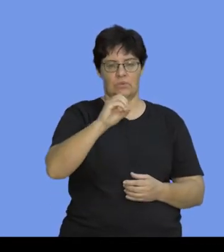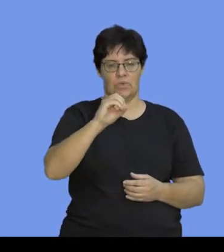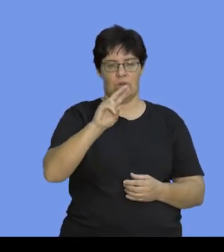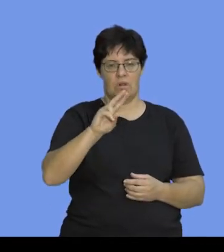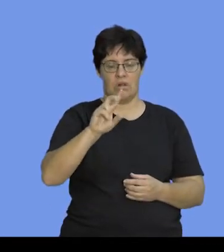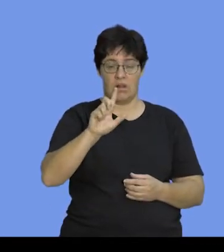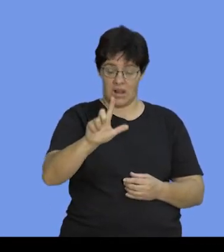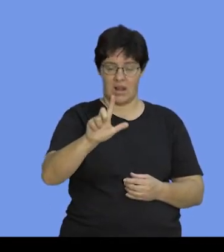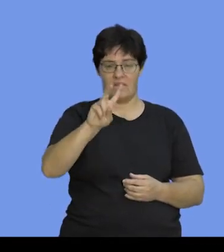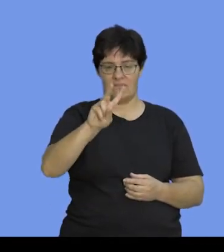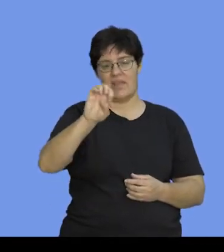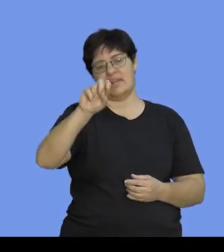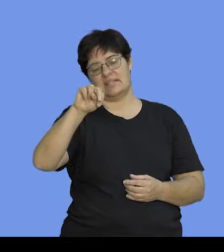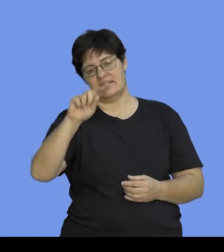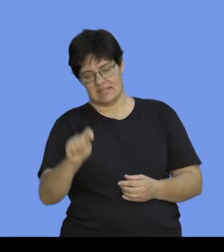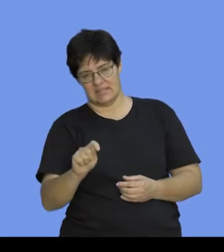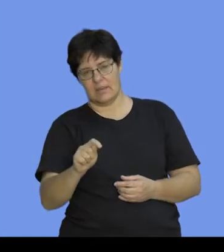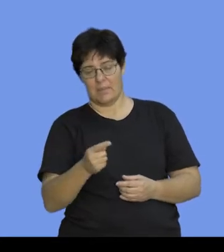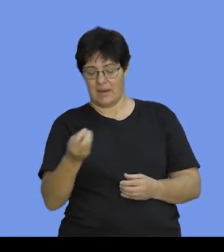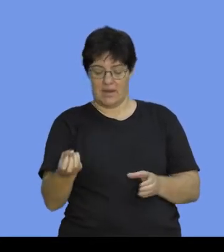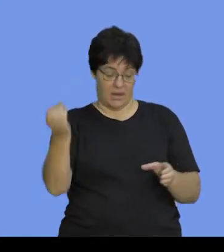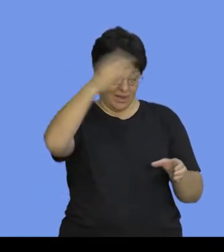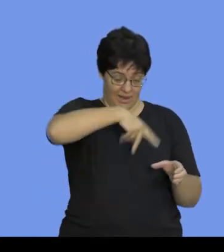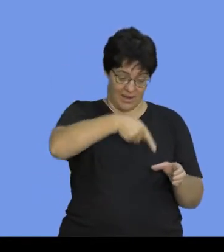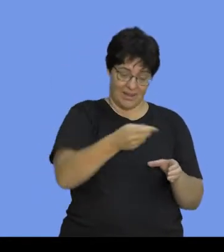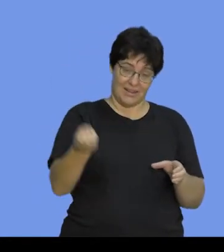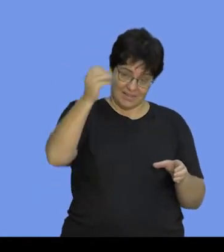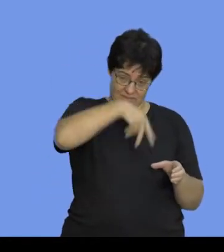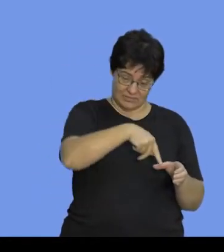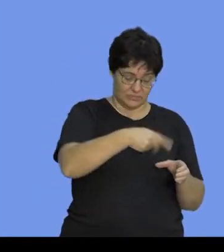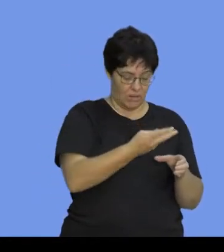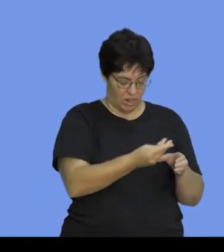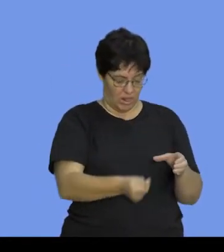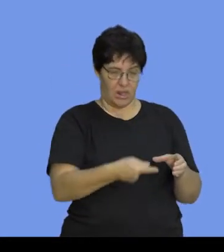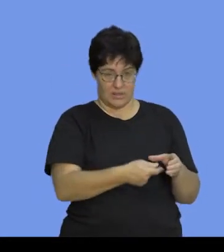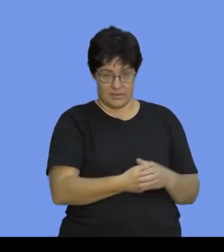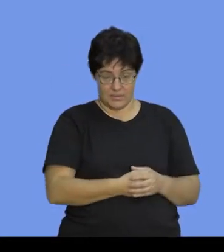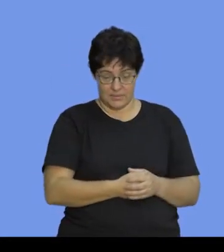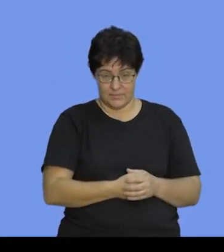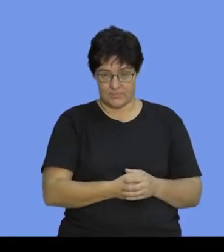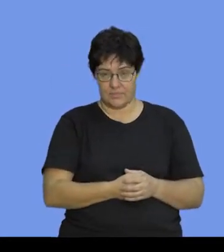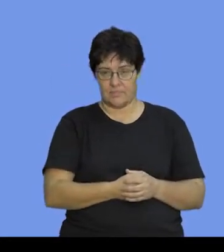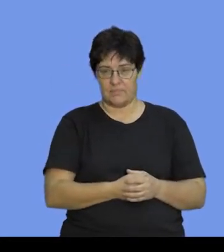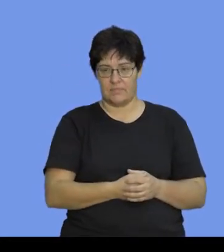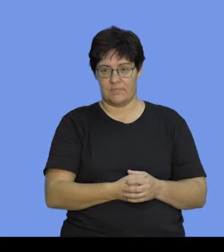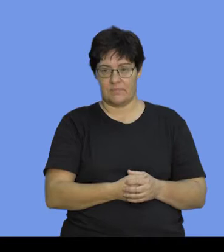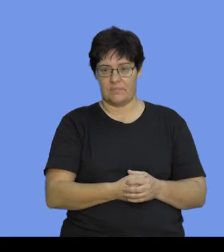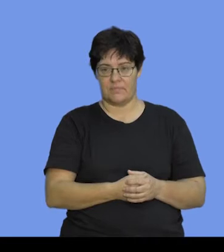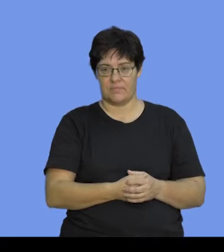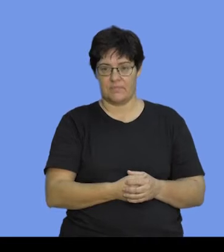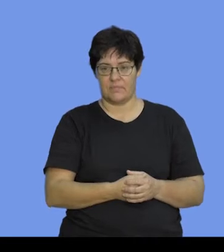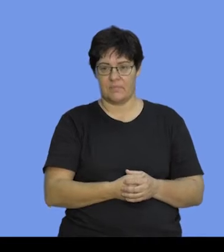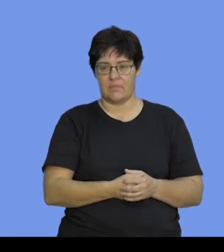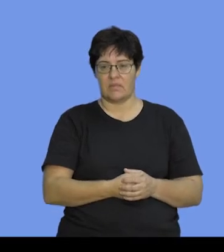solvent is the substance that actually dissolves, in which the solute dissolves, okay? And then we know something about